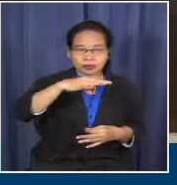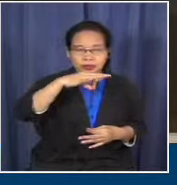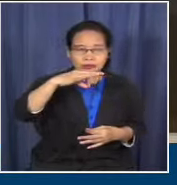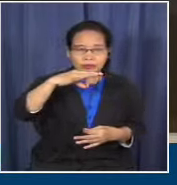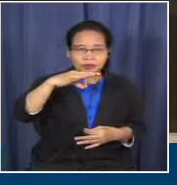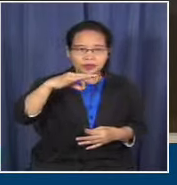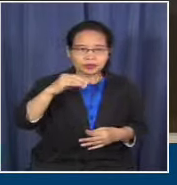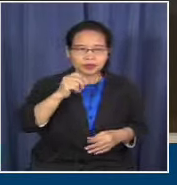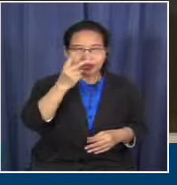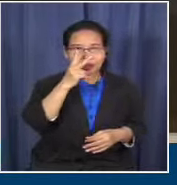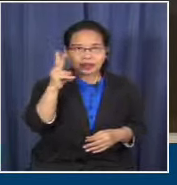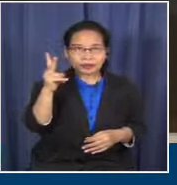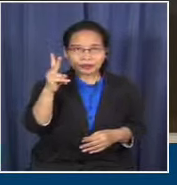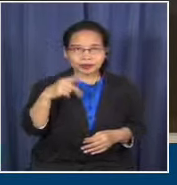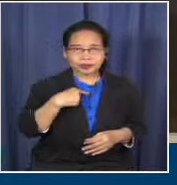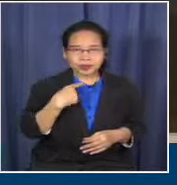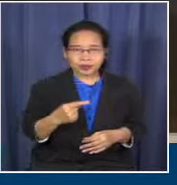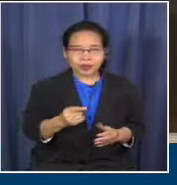living soul.